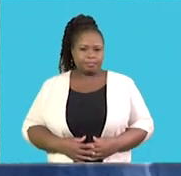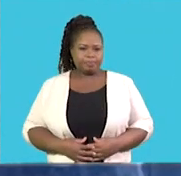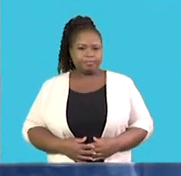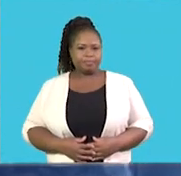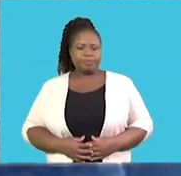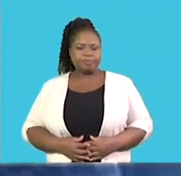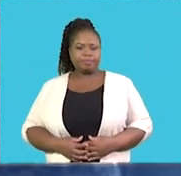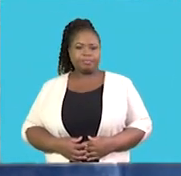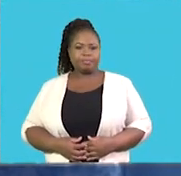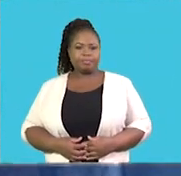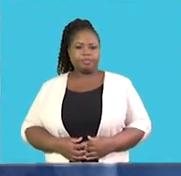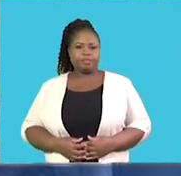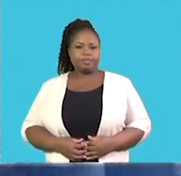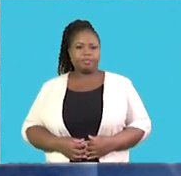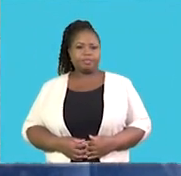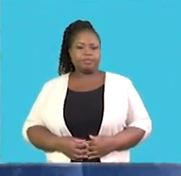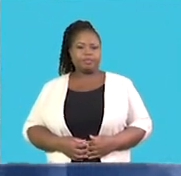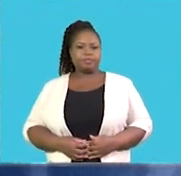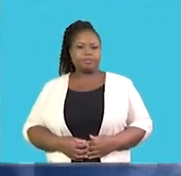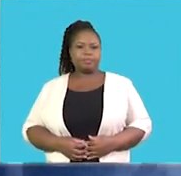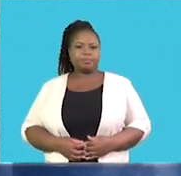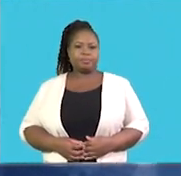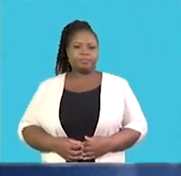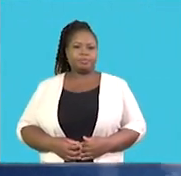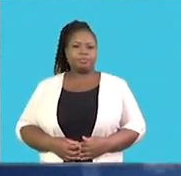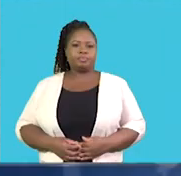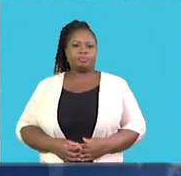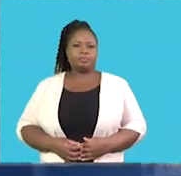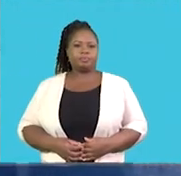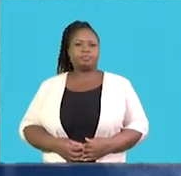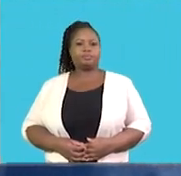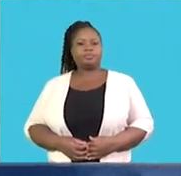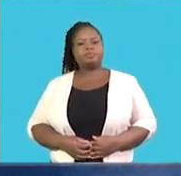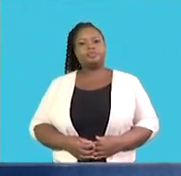072-341-8857. Ditabeng tsa Soweto TV ke manini morolo ke leng Pimville Zone 6.